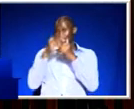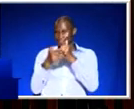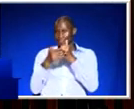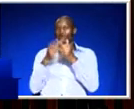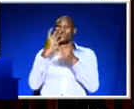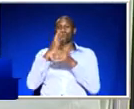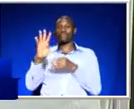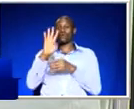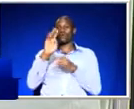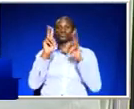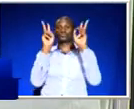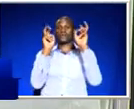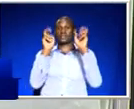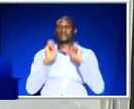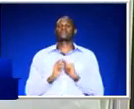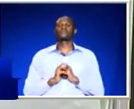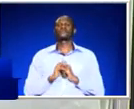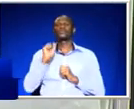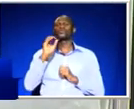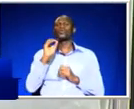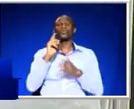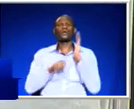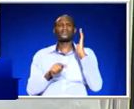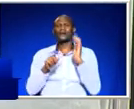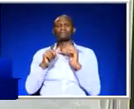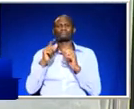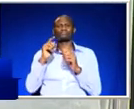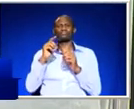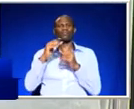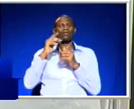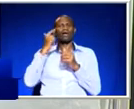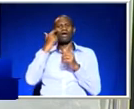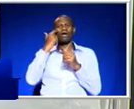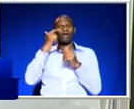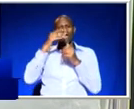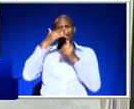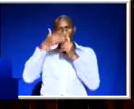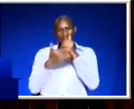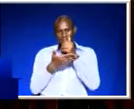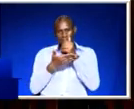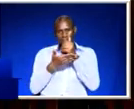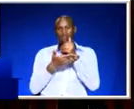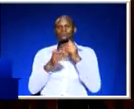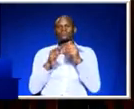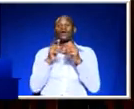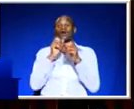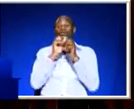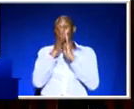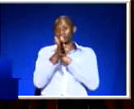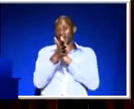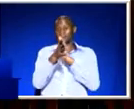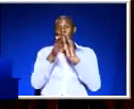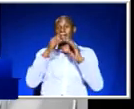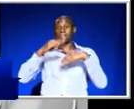topic. So, what is a lens? A lens is a transparent material with at least